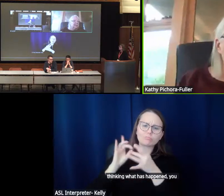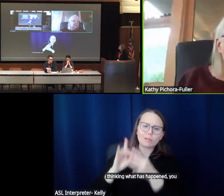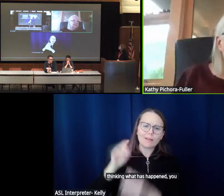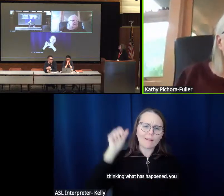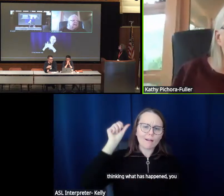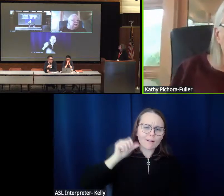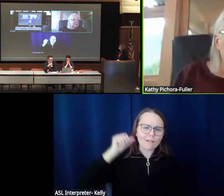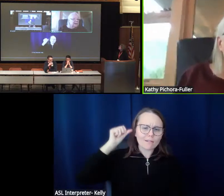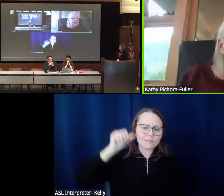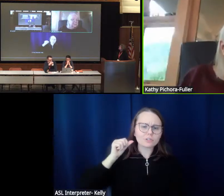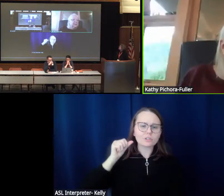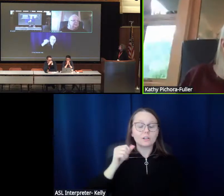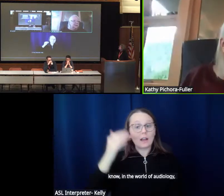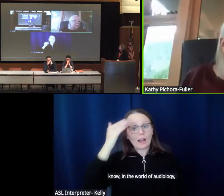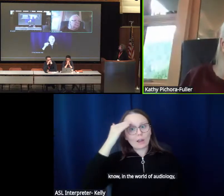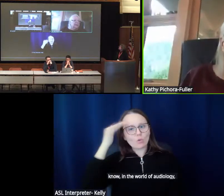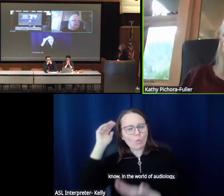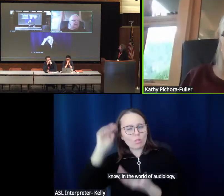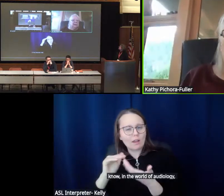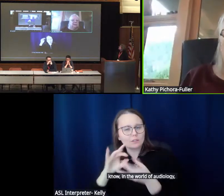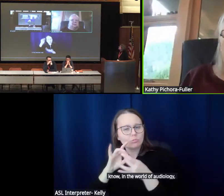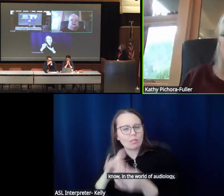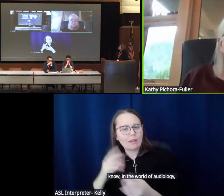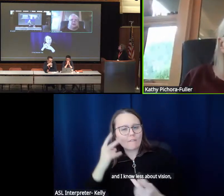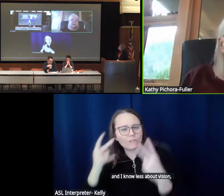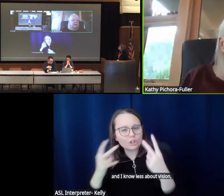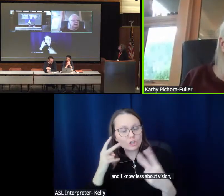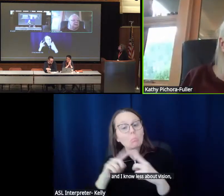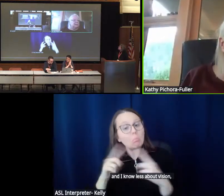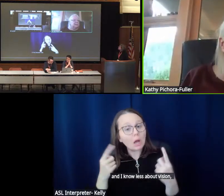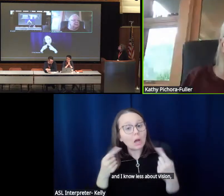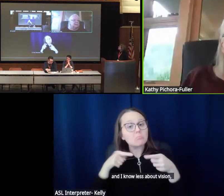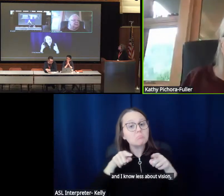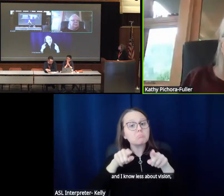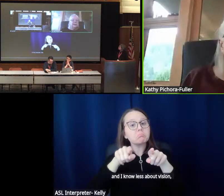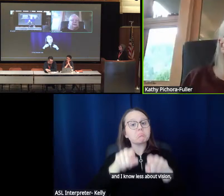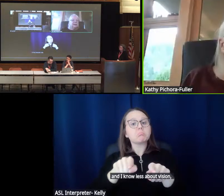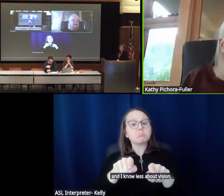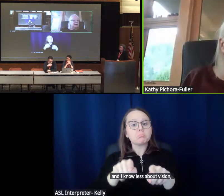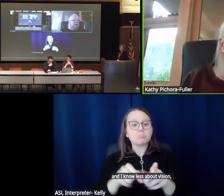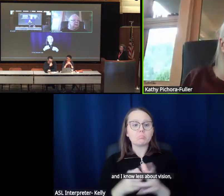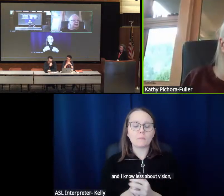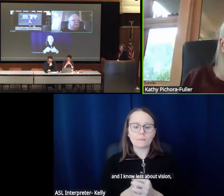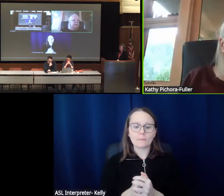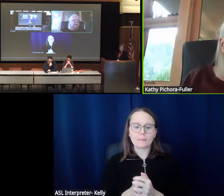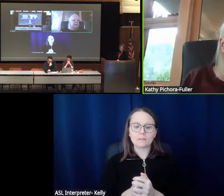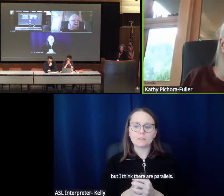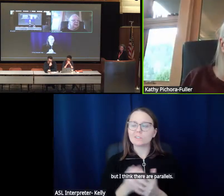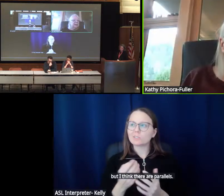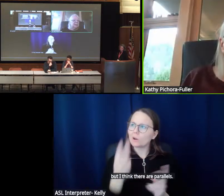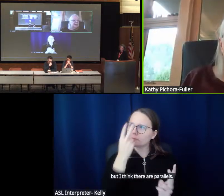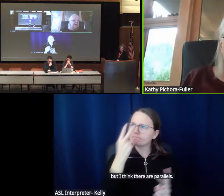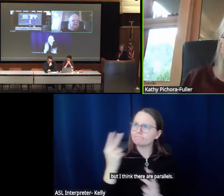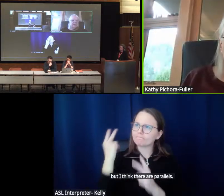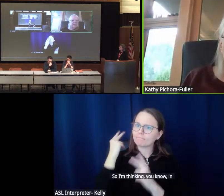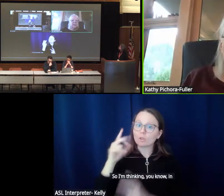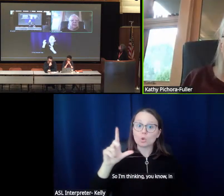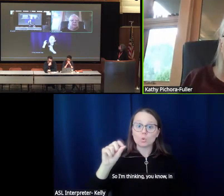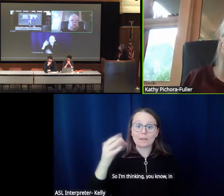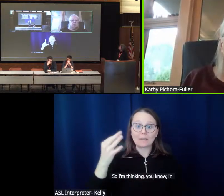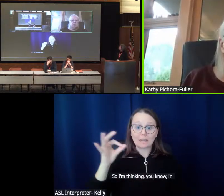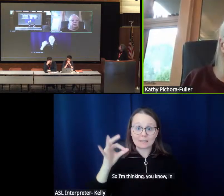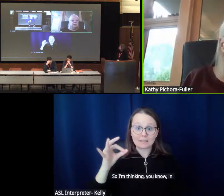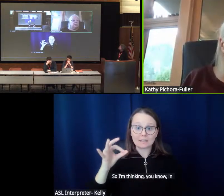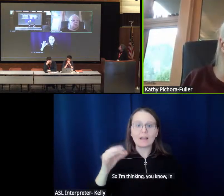and I know less about vision, but I think there are parallels. So I'm thinking, in 2019, we had the WHO